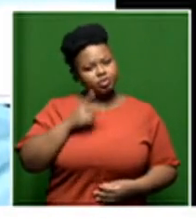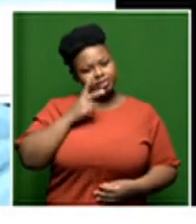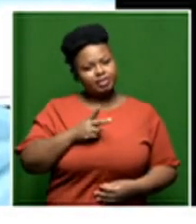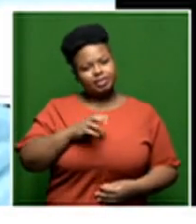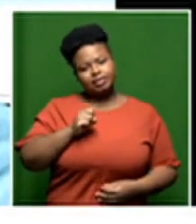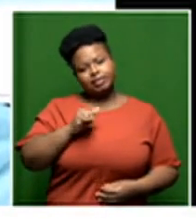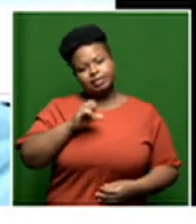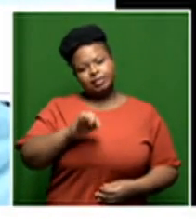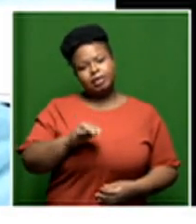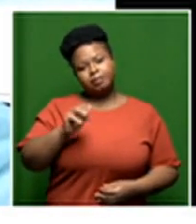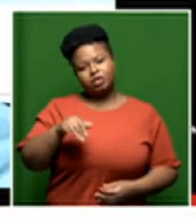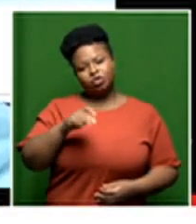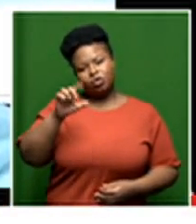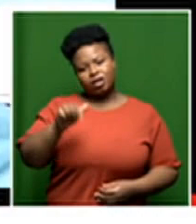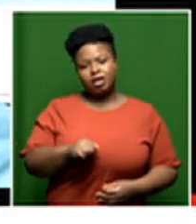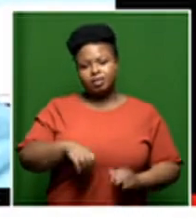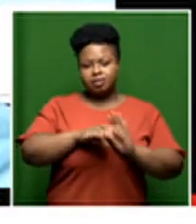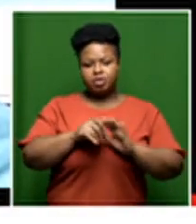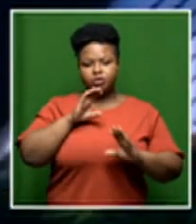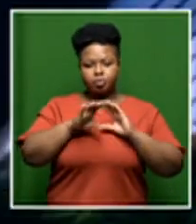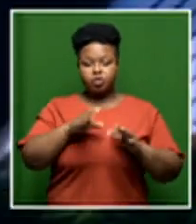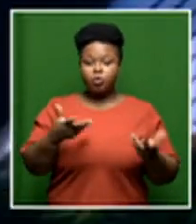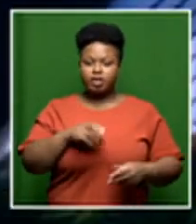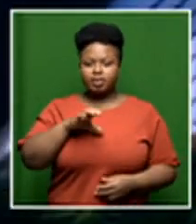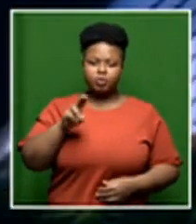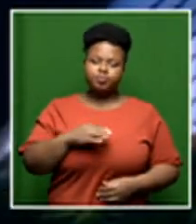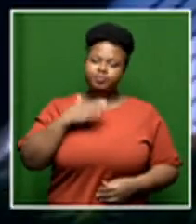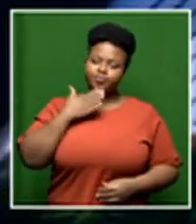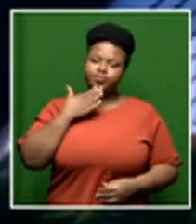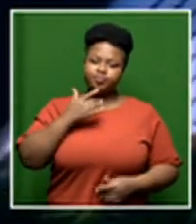Majola is the head of media and communications at Chippa United. Thank you so much for chatting to us.